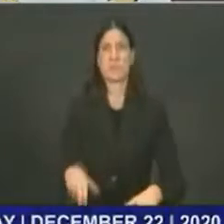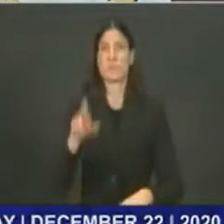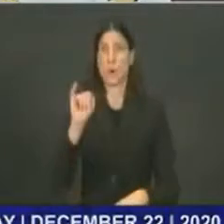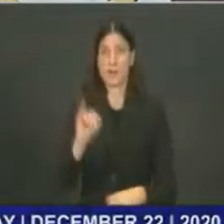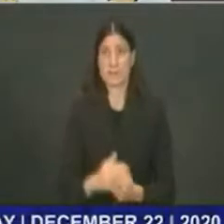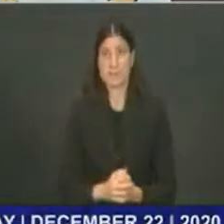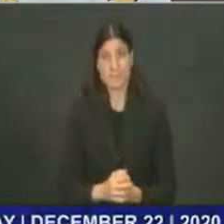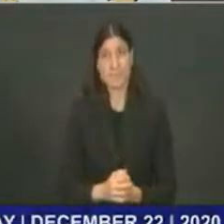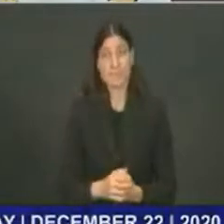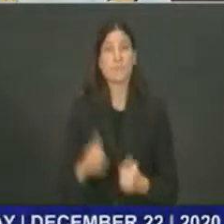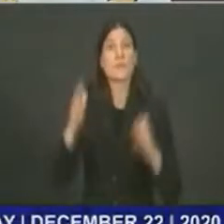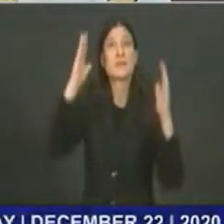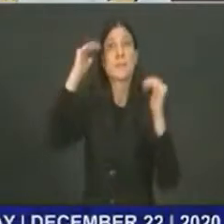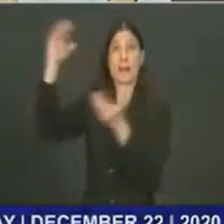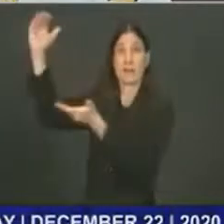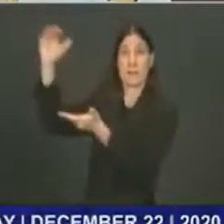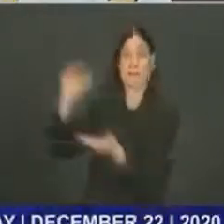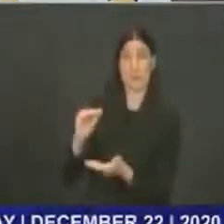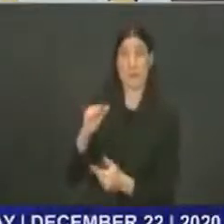into Rhode Island this week.